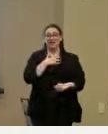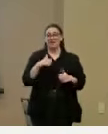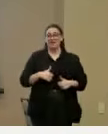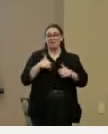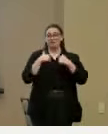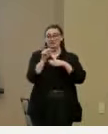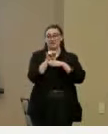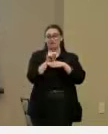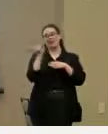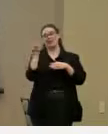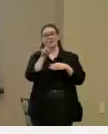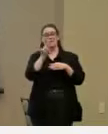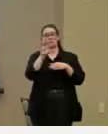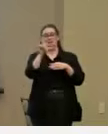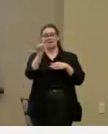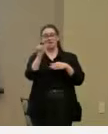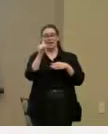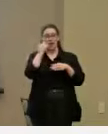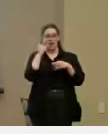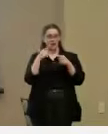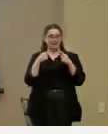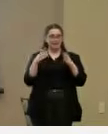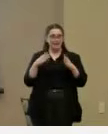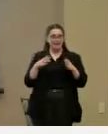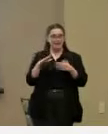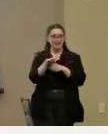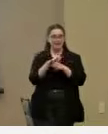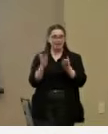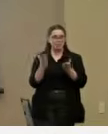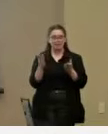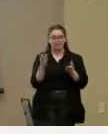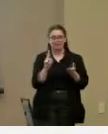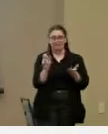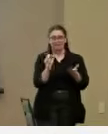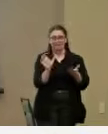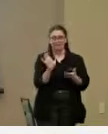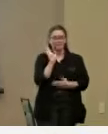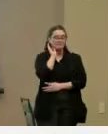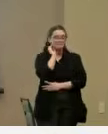at UCLA. So I know we're in enemy territory here at USC today.